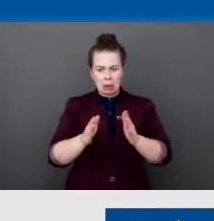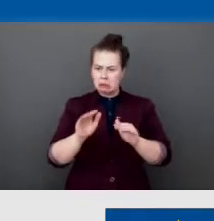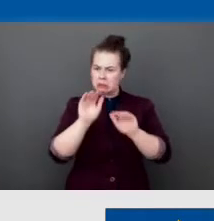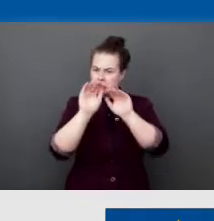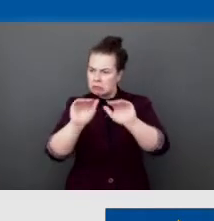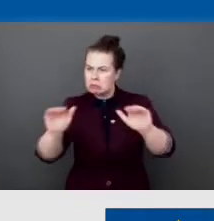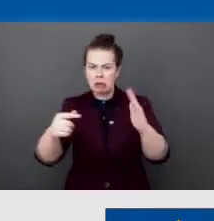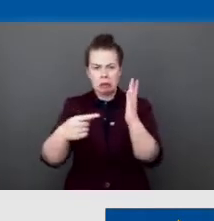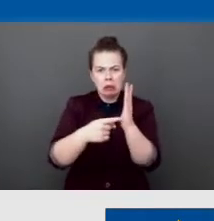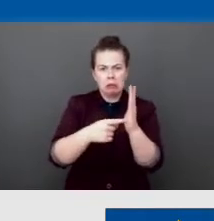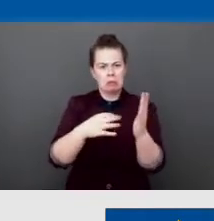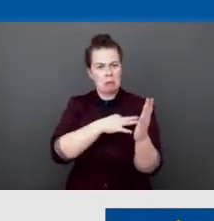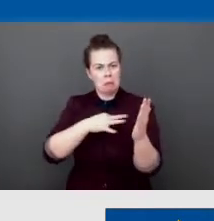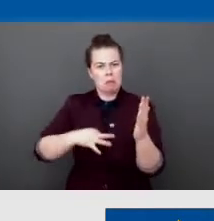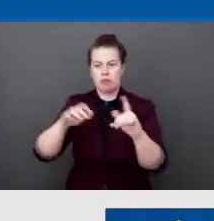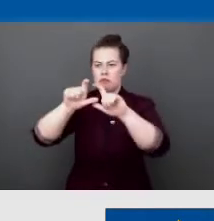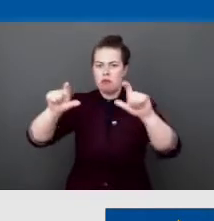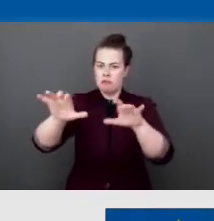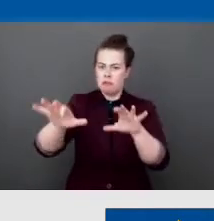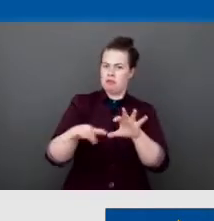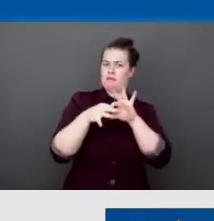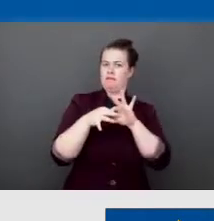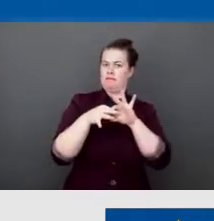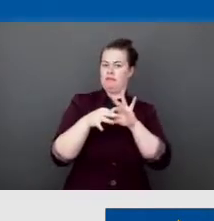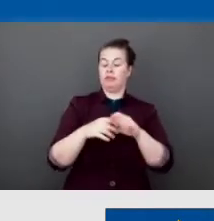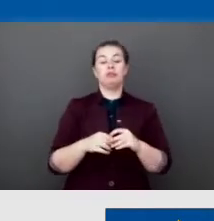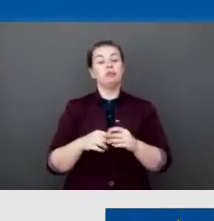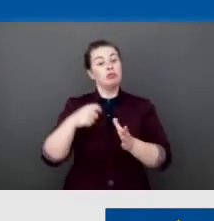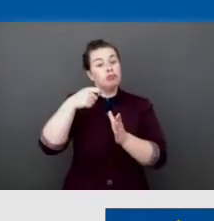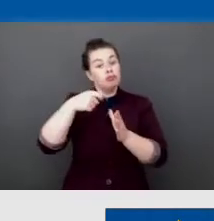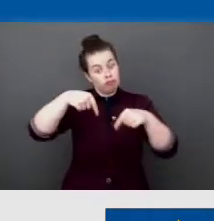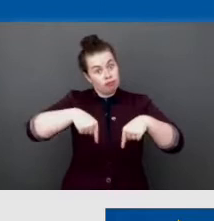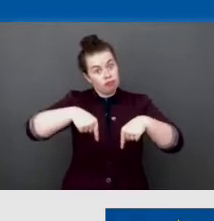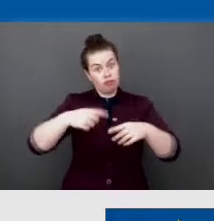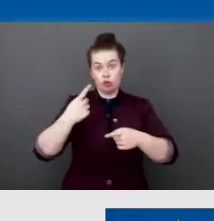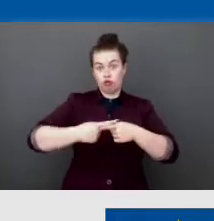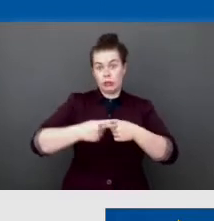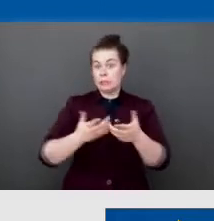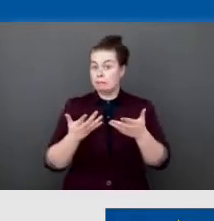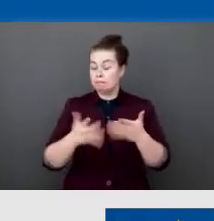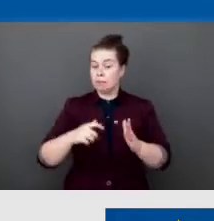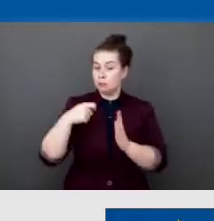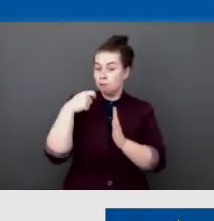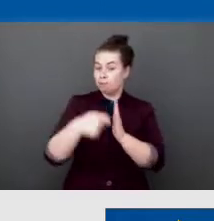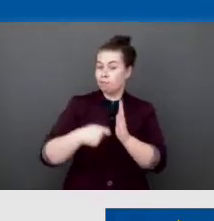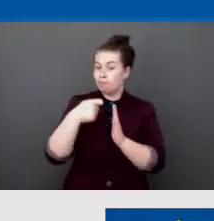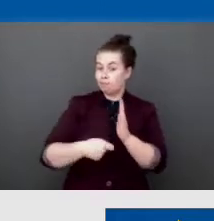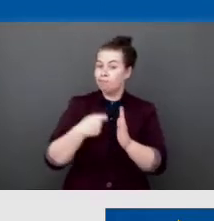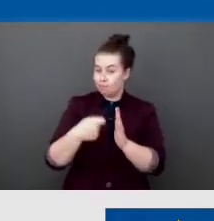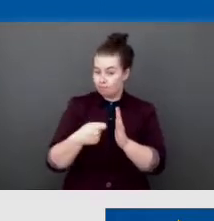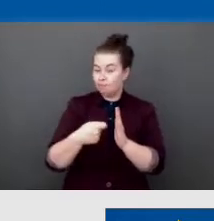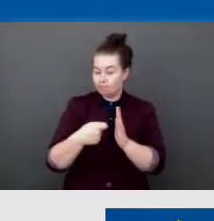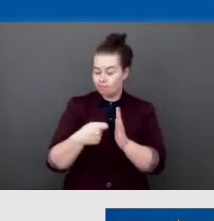organizations, and professionals. In Greece, a first attempt was made. Two cities were proposed, Ioannina and